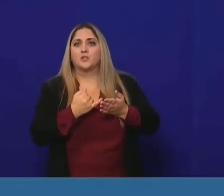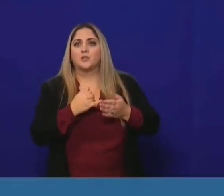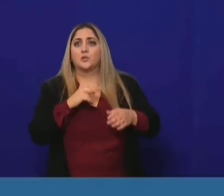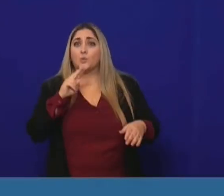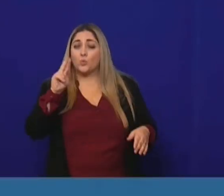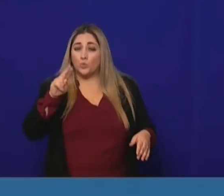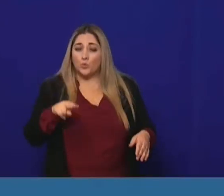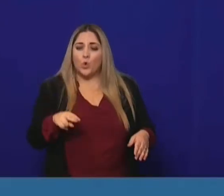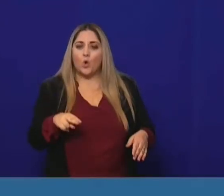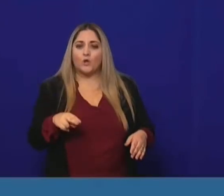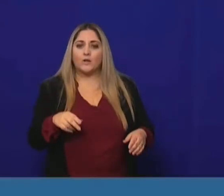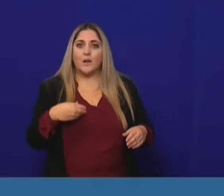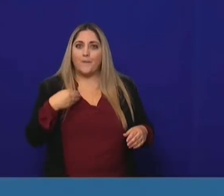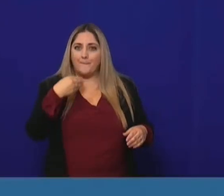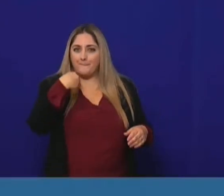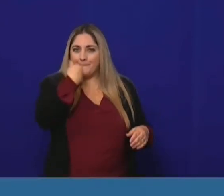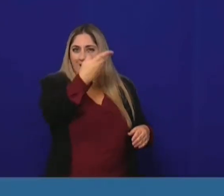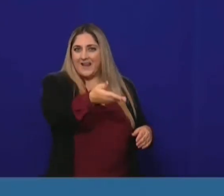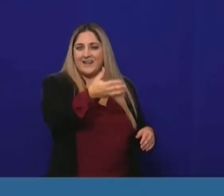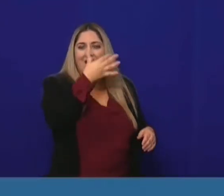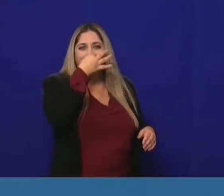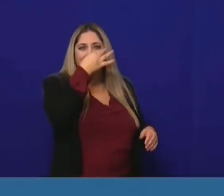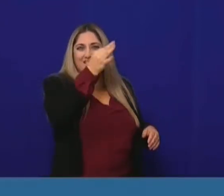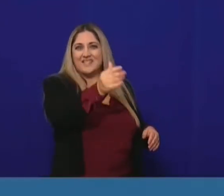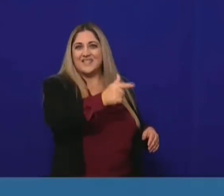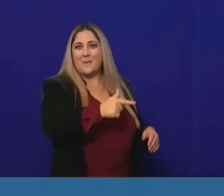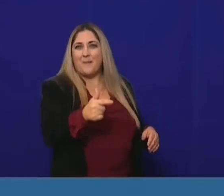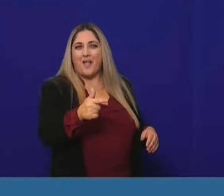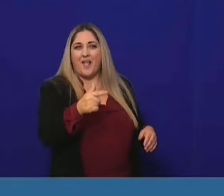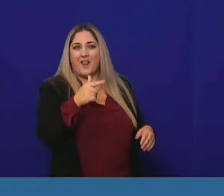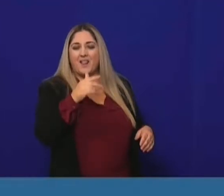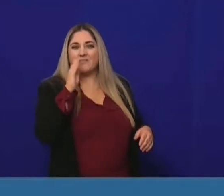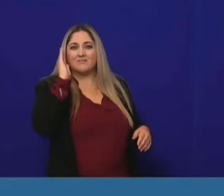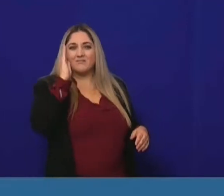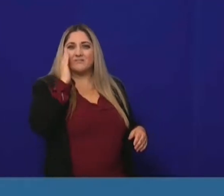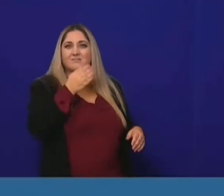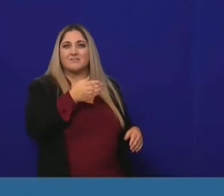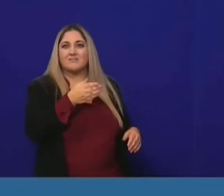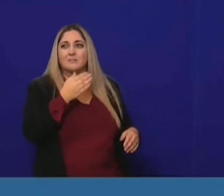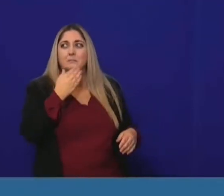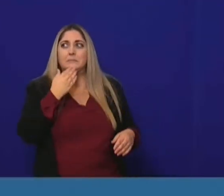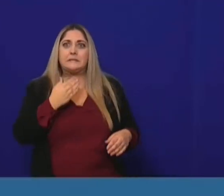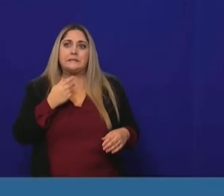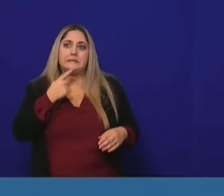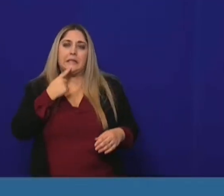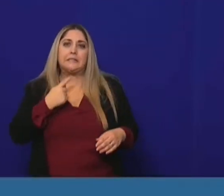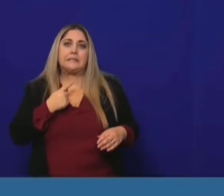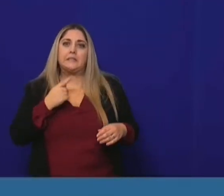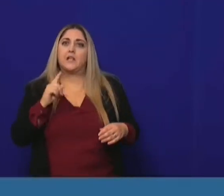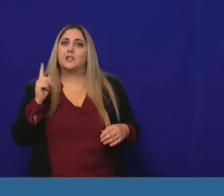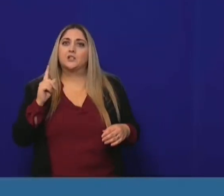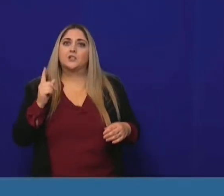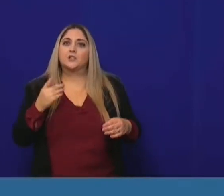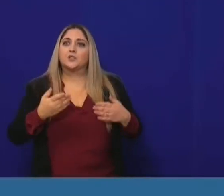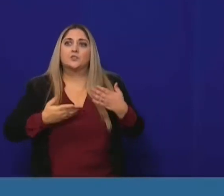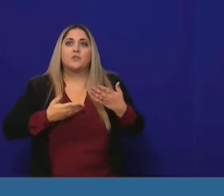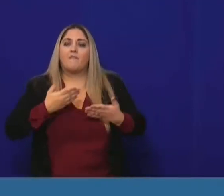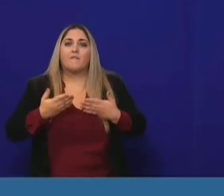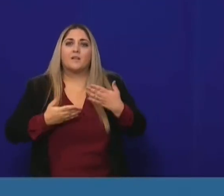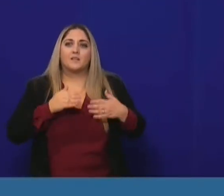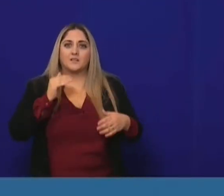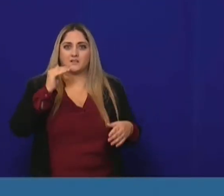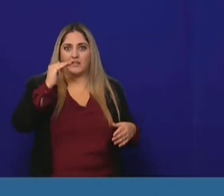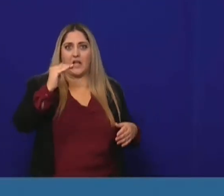ngħidu skart perikolus. Forsi tgħidilna ftit intom x'qed issegwu x'qed jiġi f'din ir-residenza.